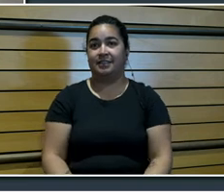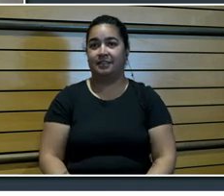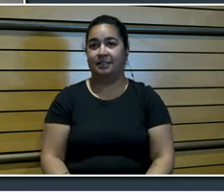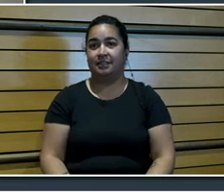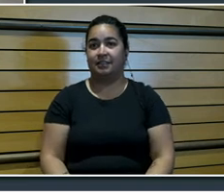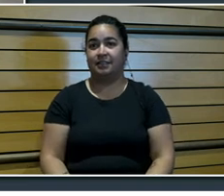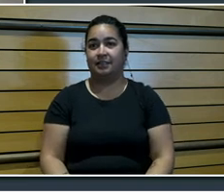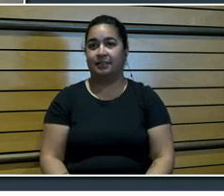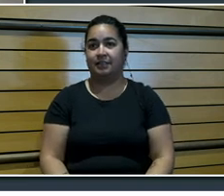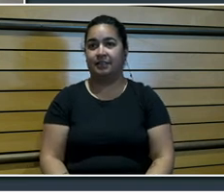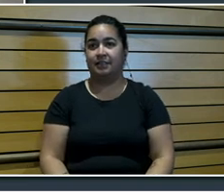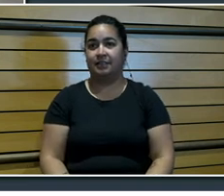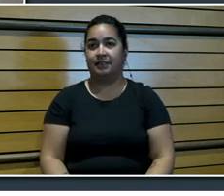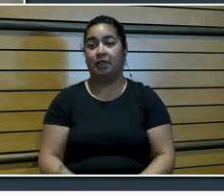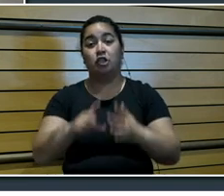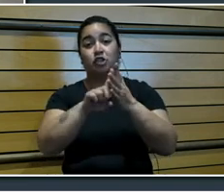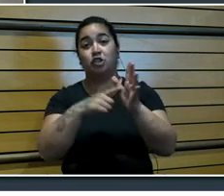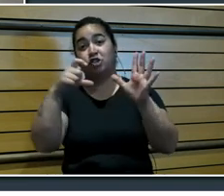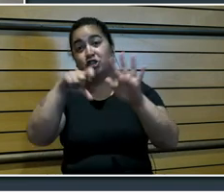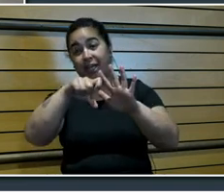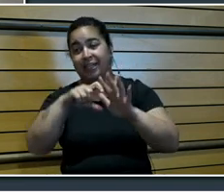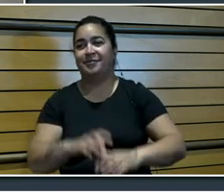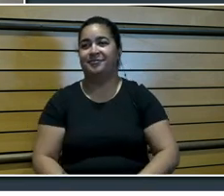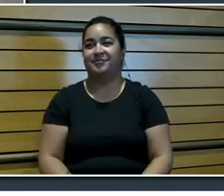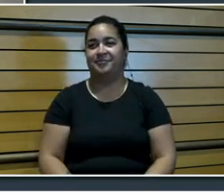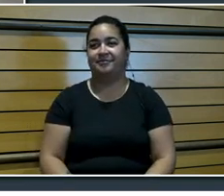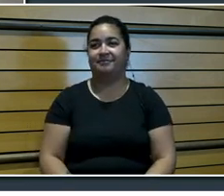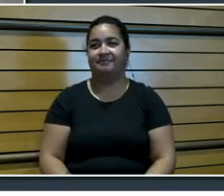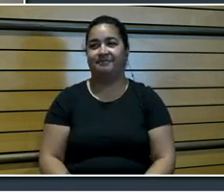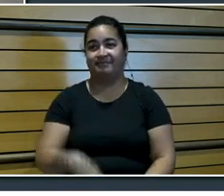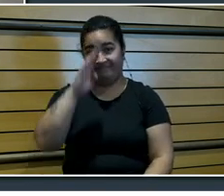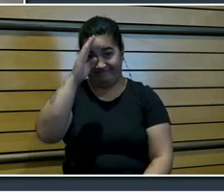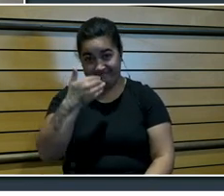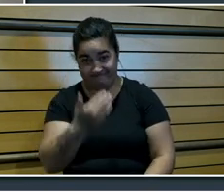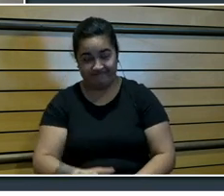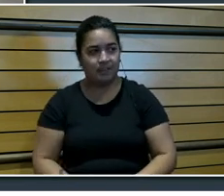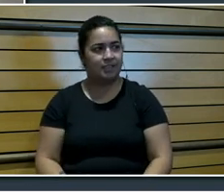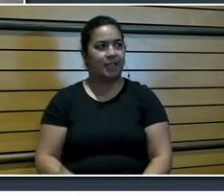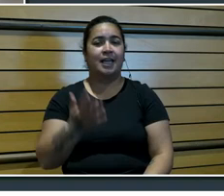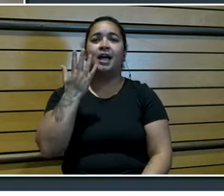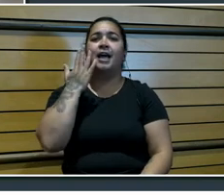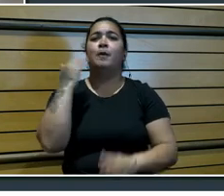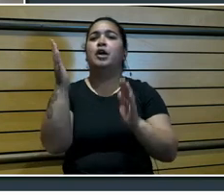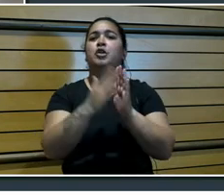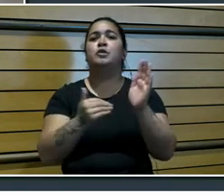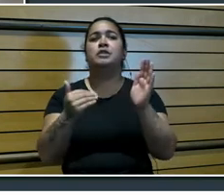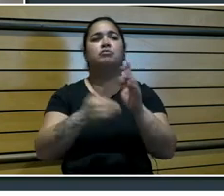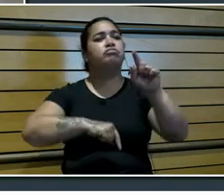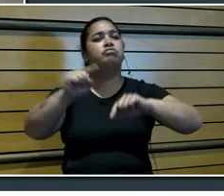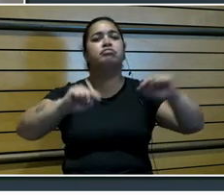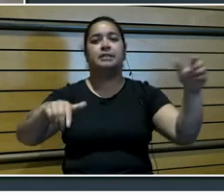and Jack. Kia ora, thank you, Kate. Since the founding of New Zealand's various